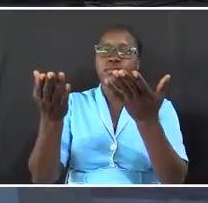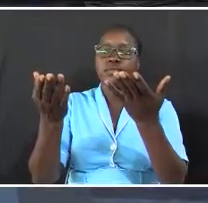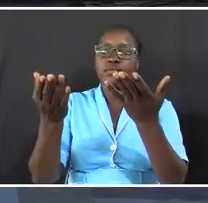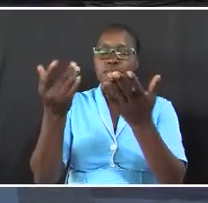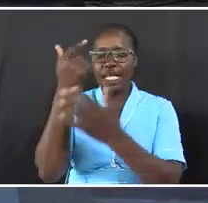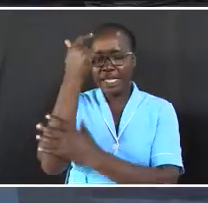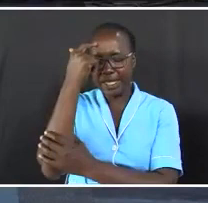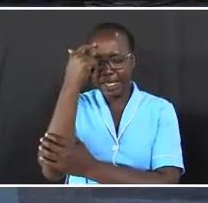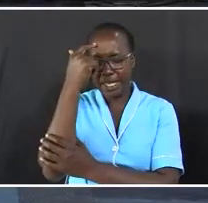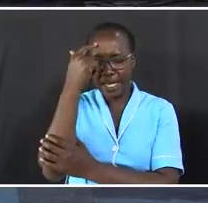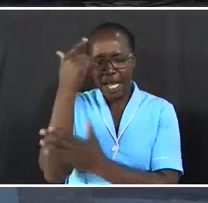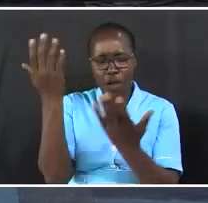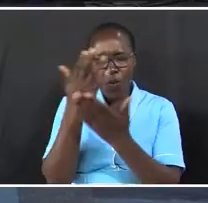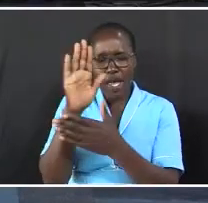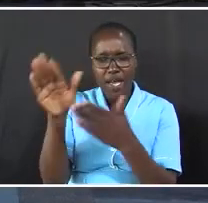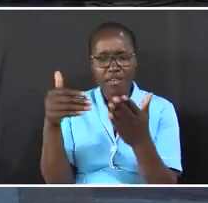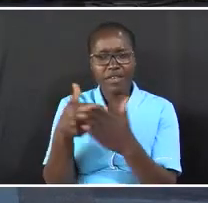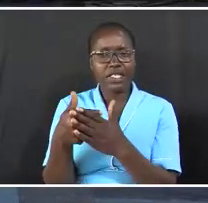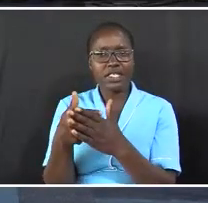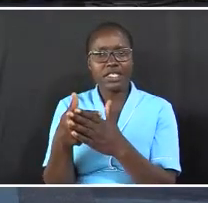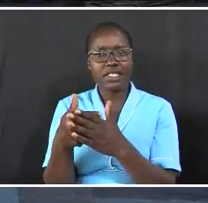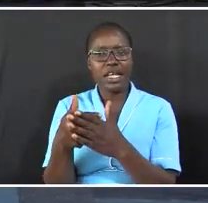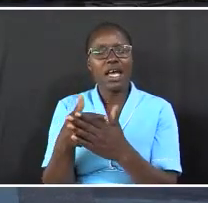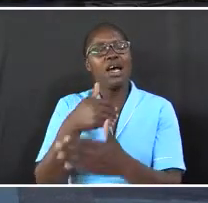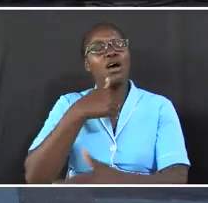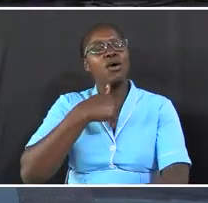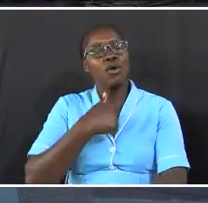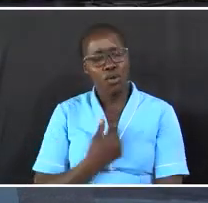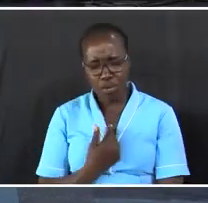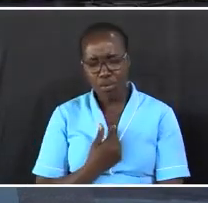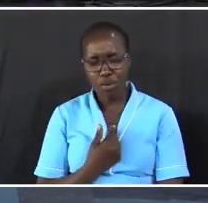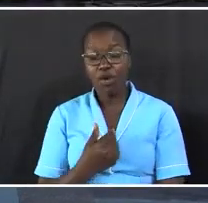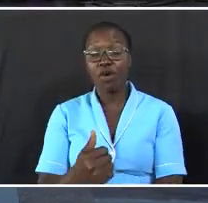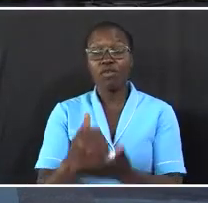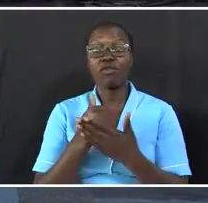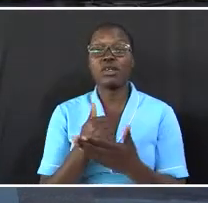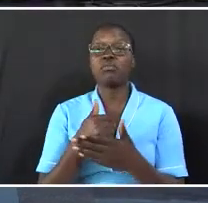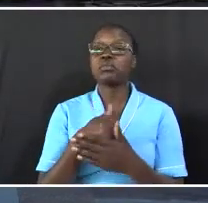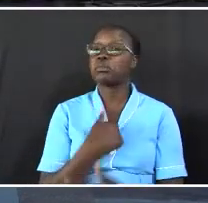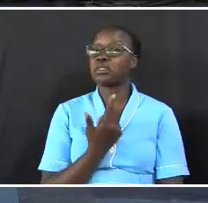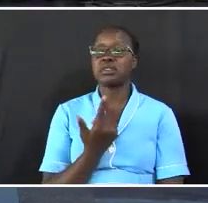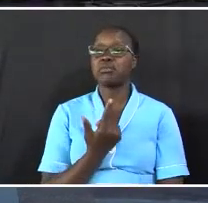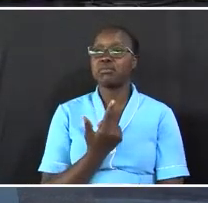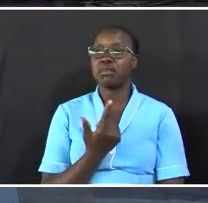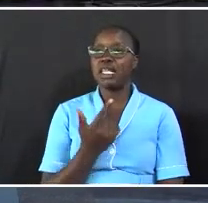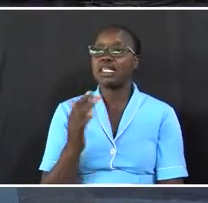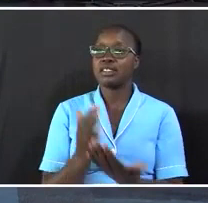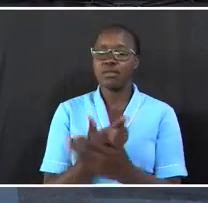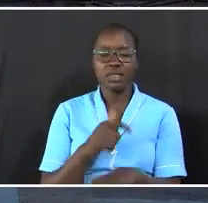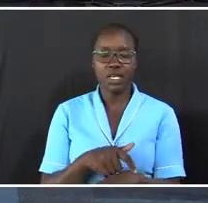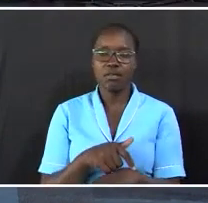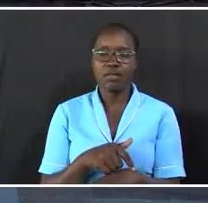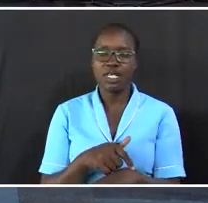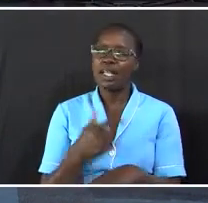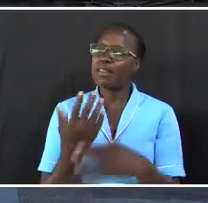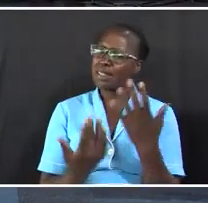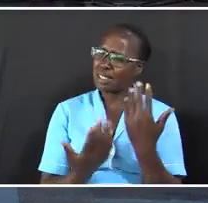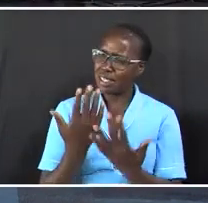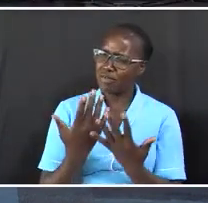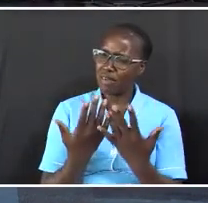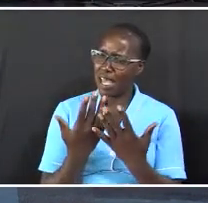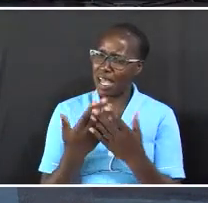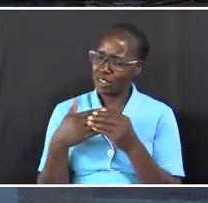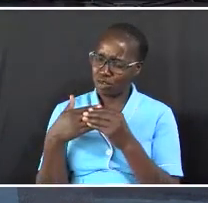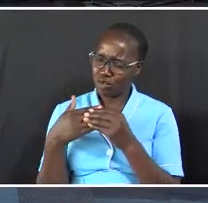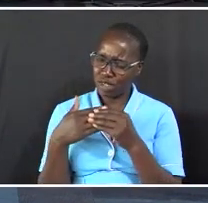I think where I have reached, I am tired of helping myself. So sometimes this fire has to take